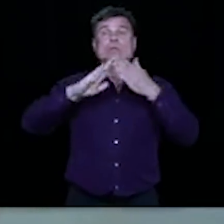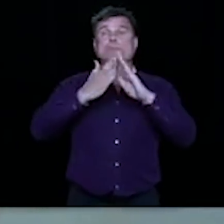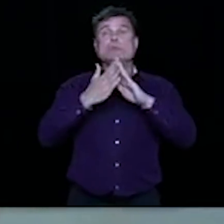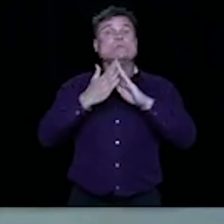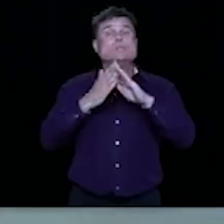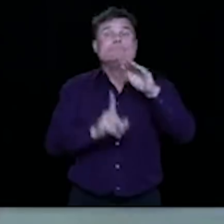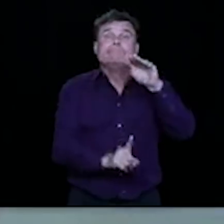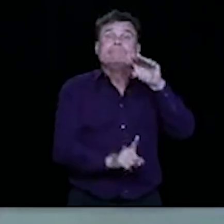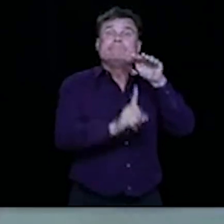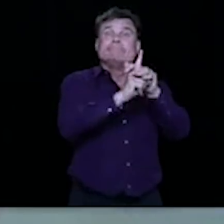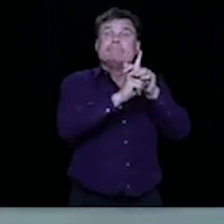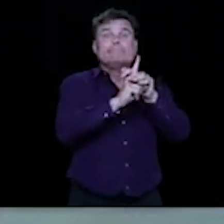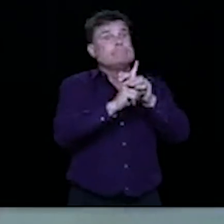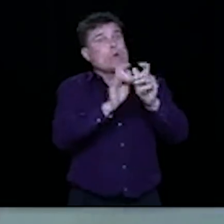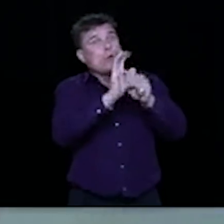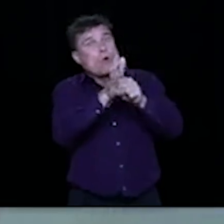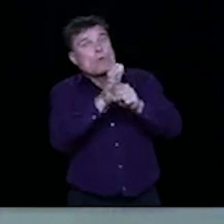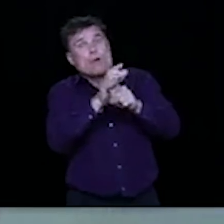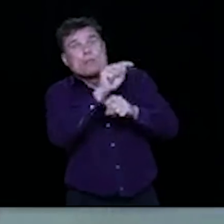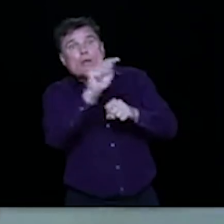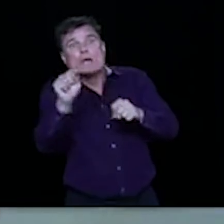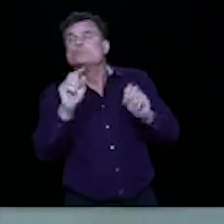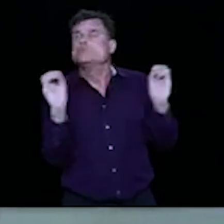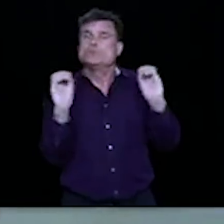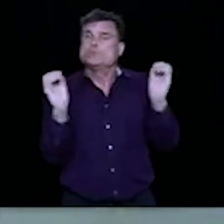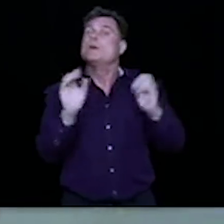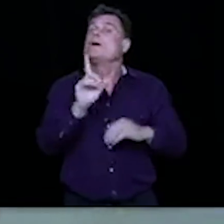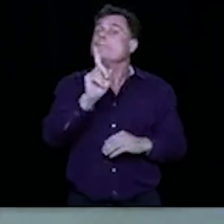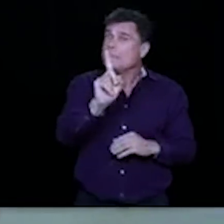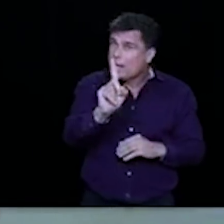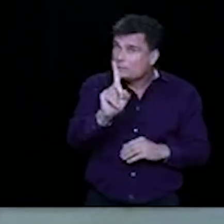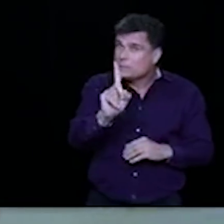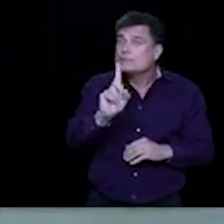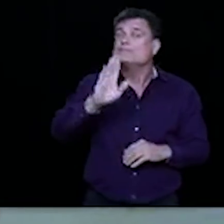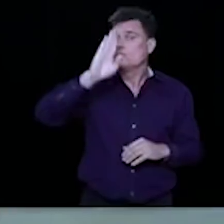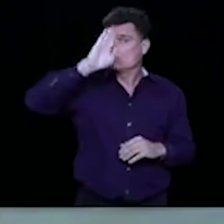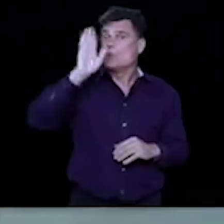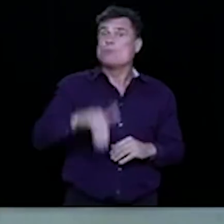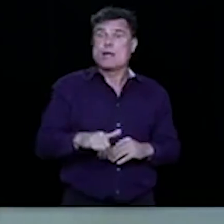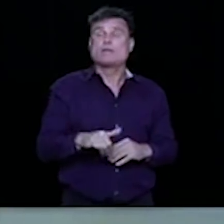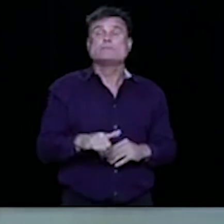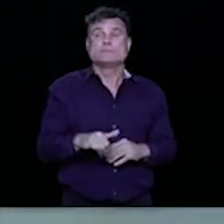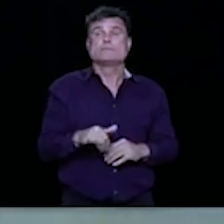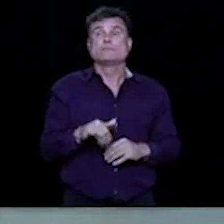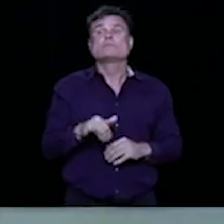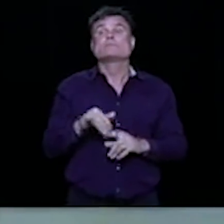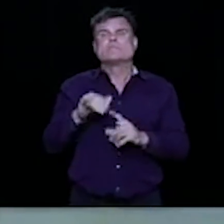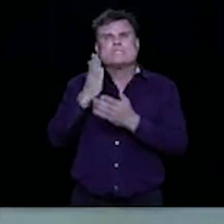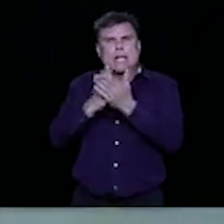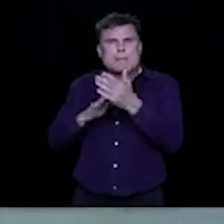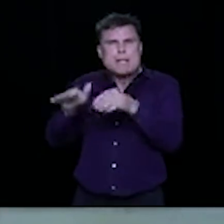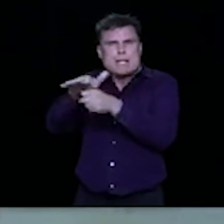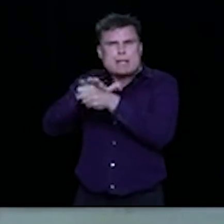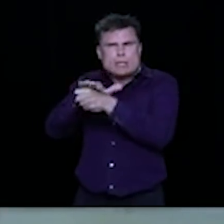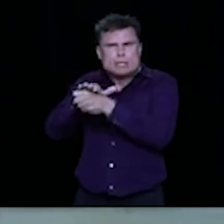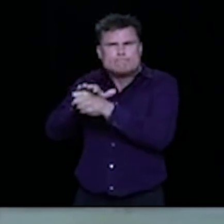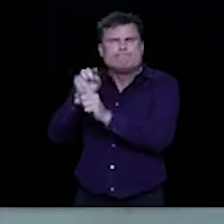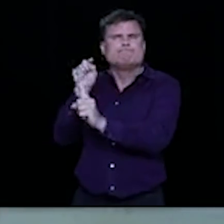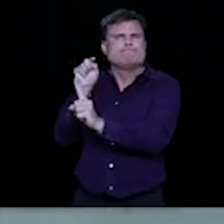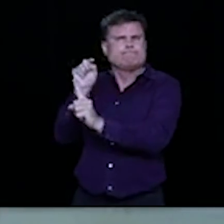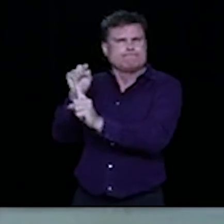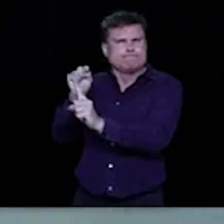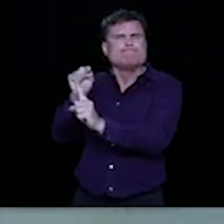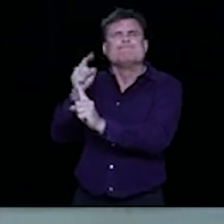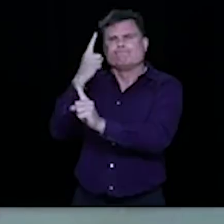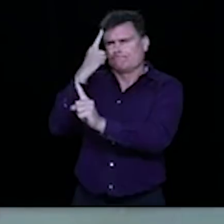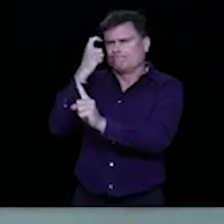there's also been a number of cases identified on a U.S. registered marine vessel. And we know that they have been tested over